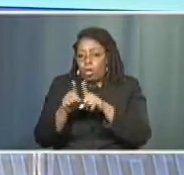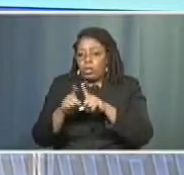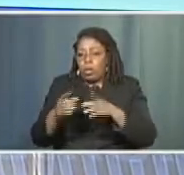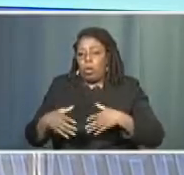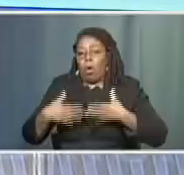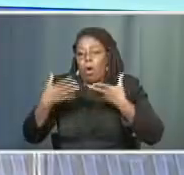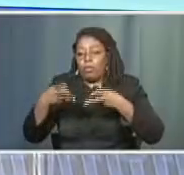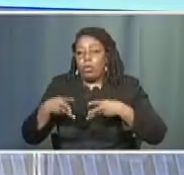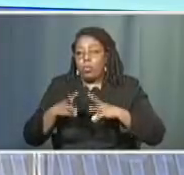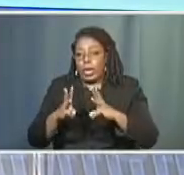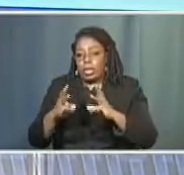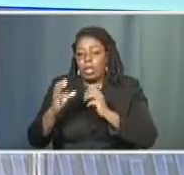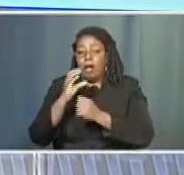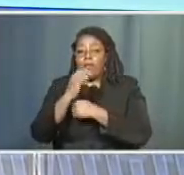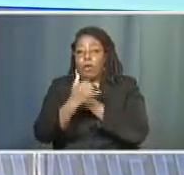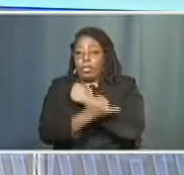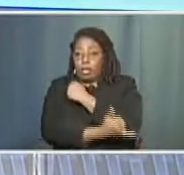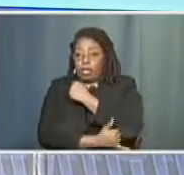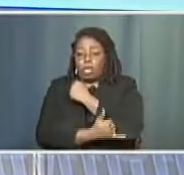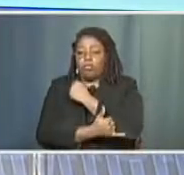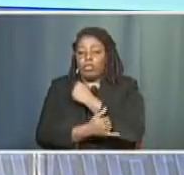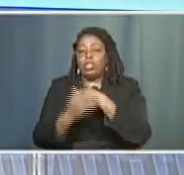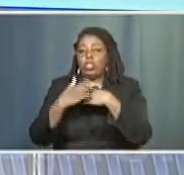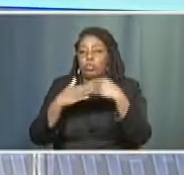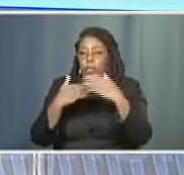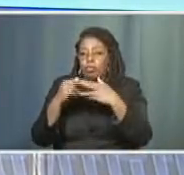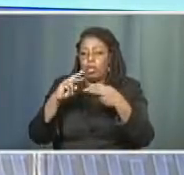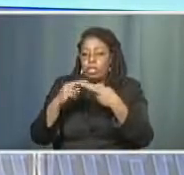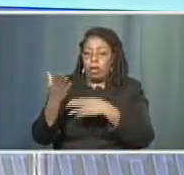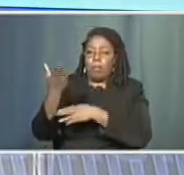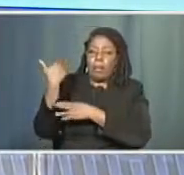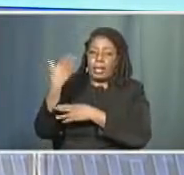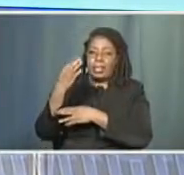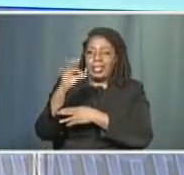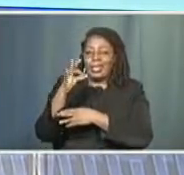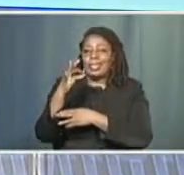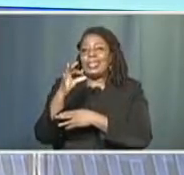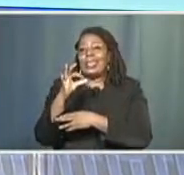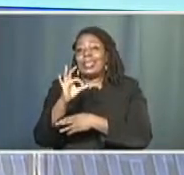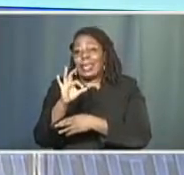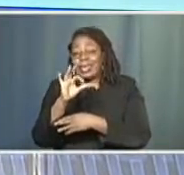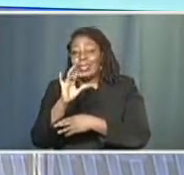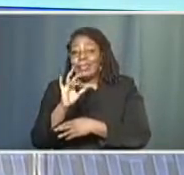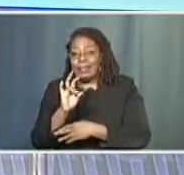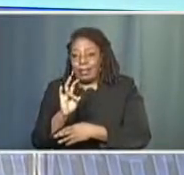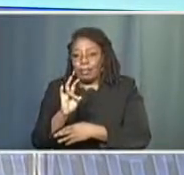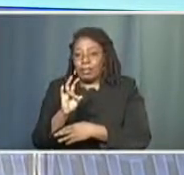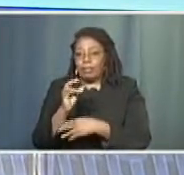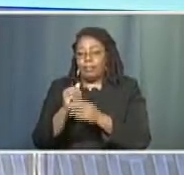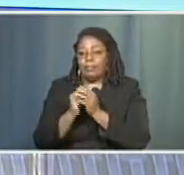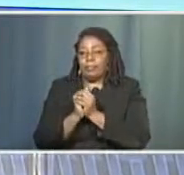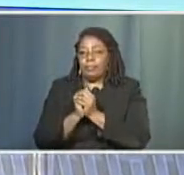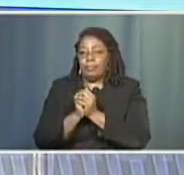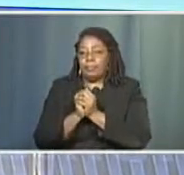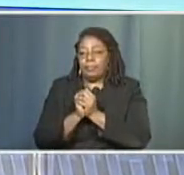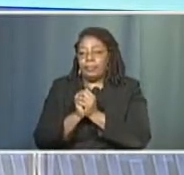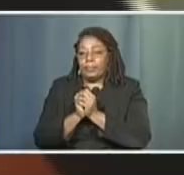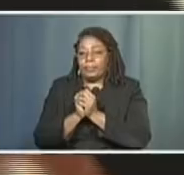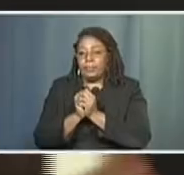both countries to build on a relationship dating back to 1997. Jimenita Swain